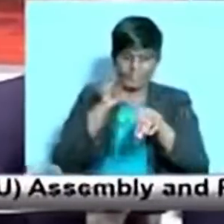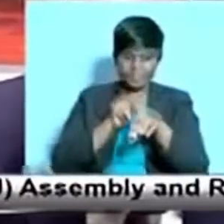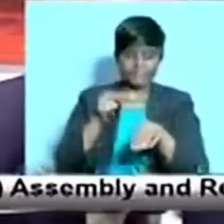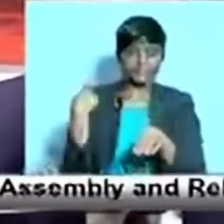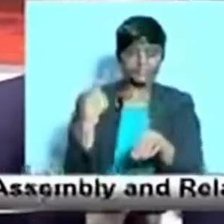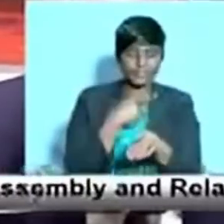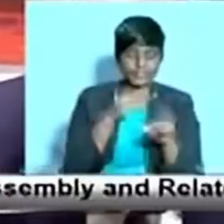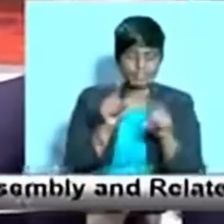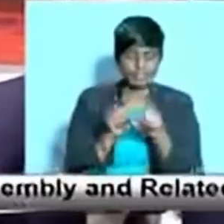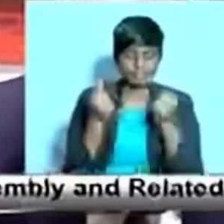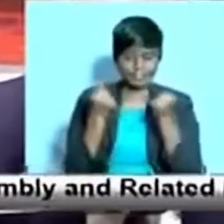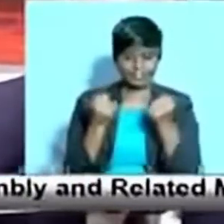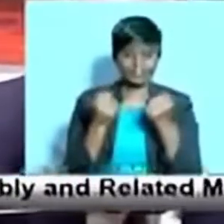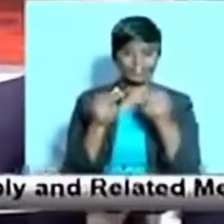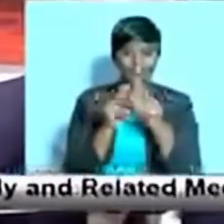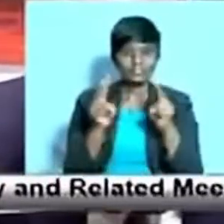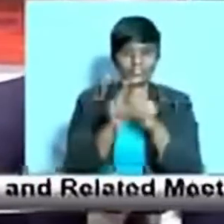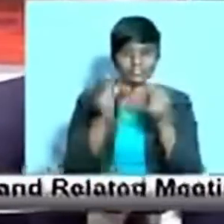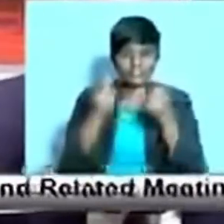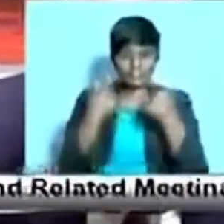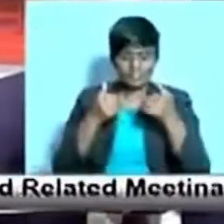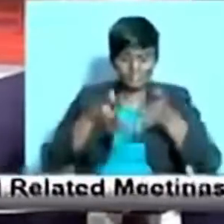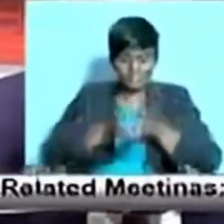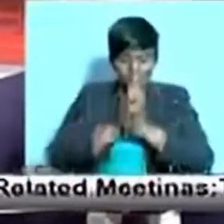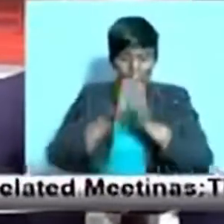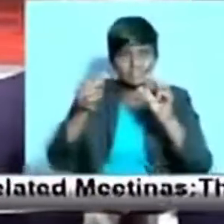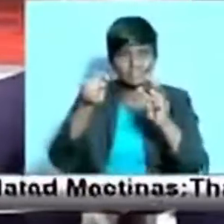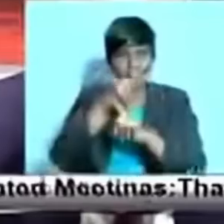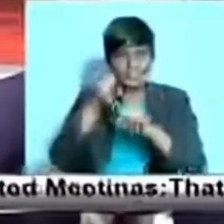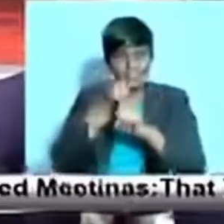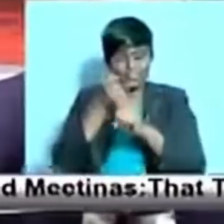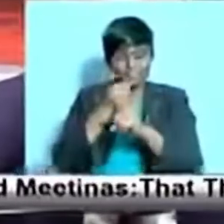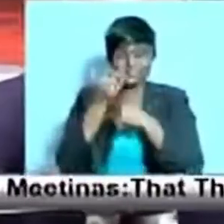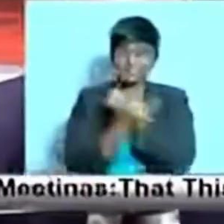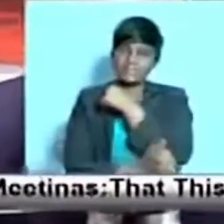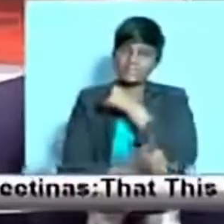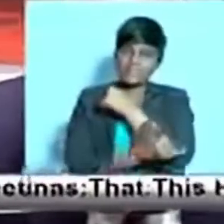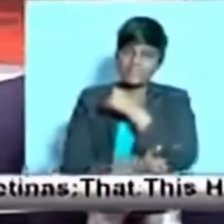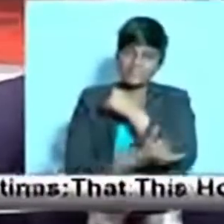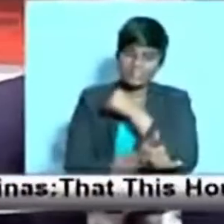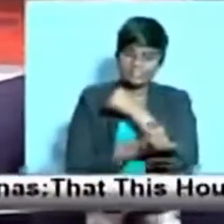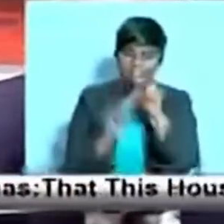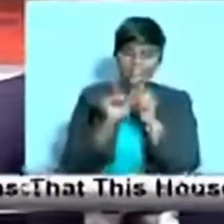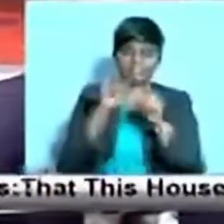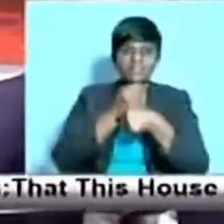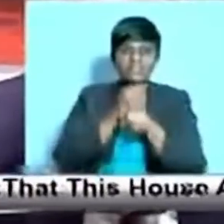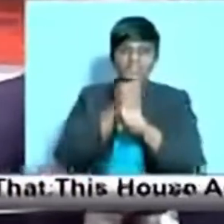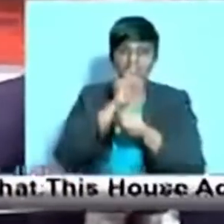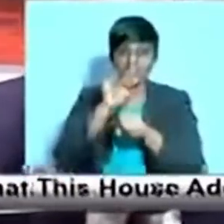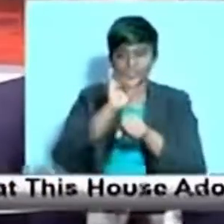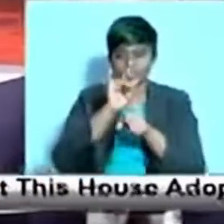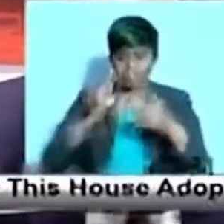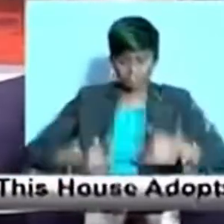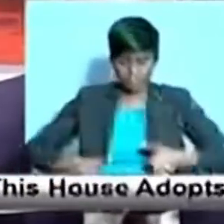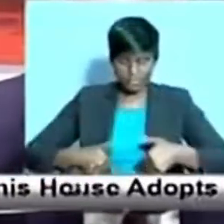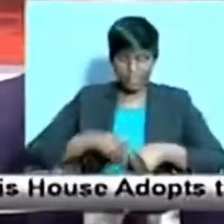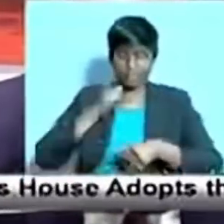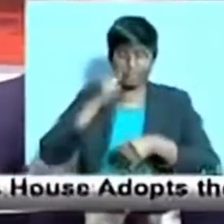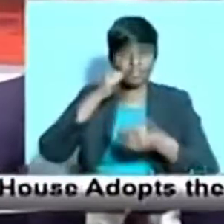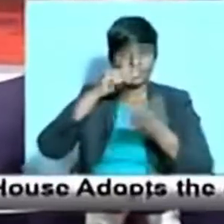parliaments are strongly urged to lobby respective countries to ensure that young girls